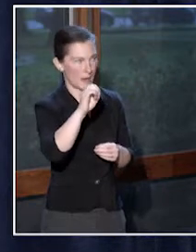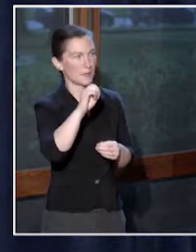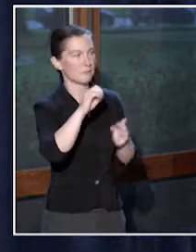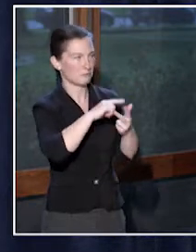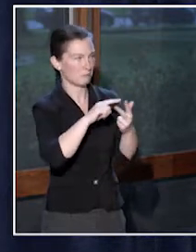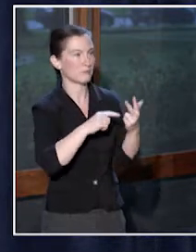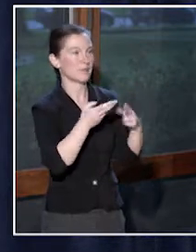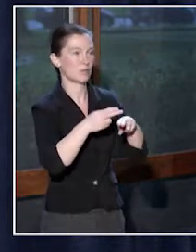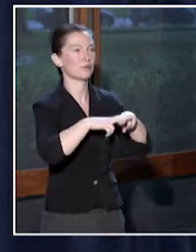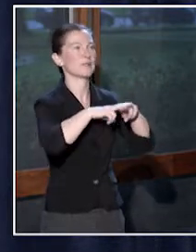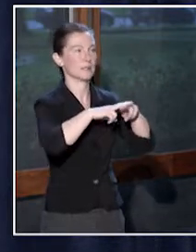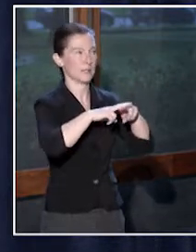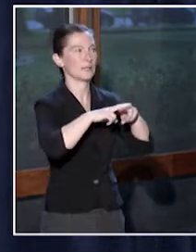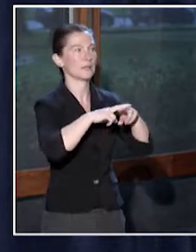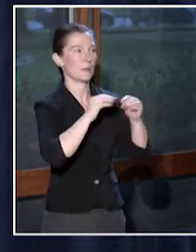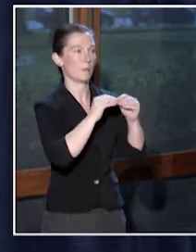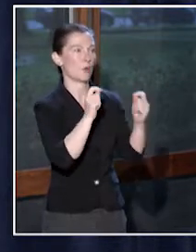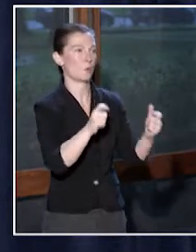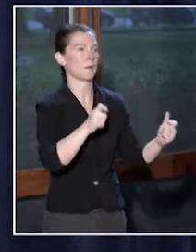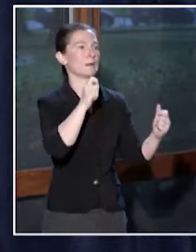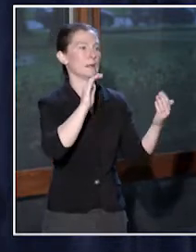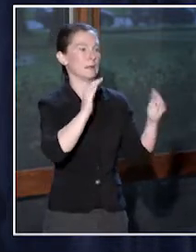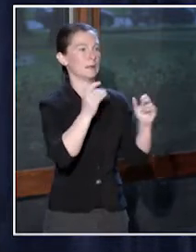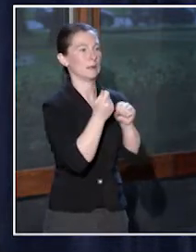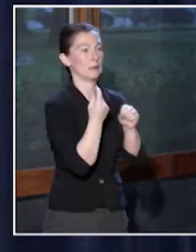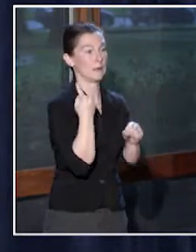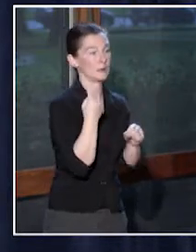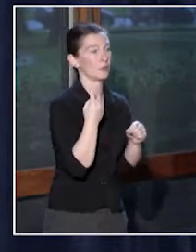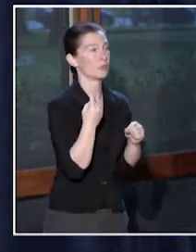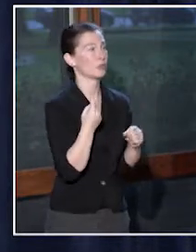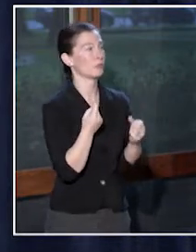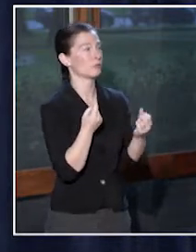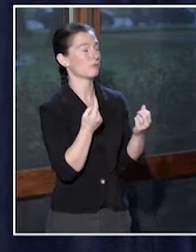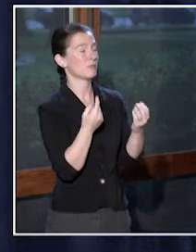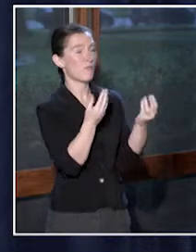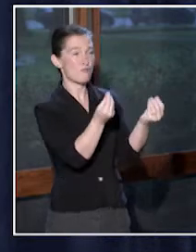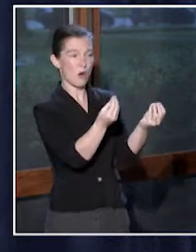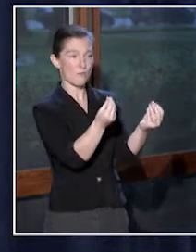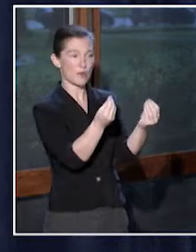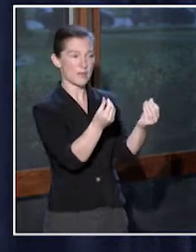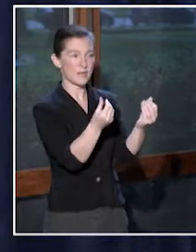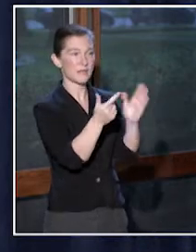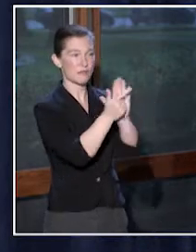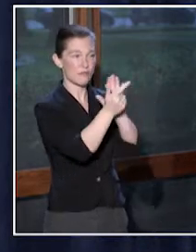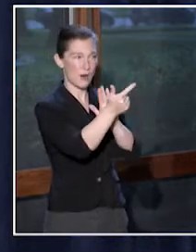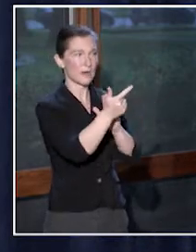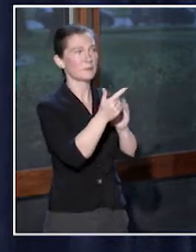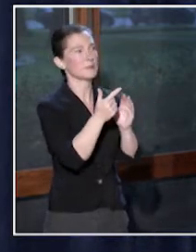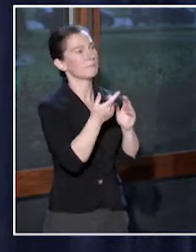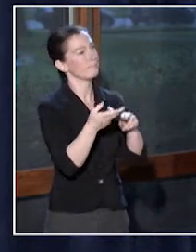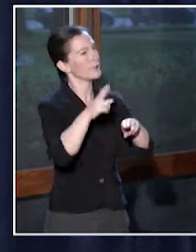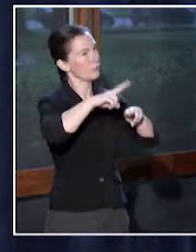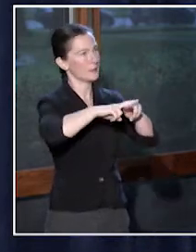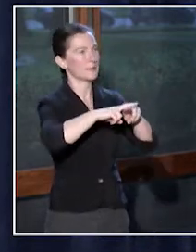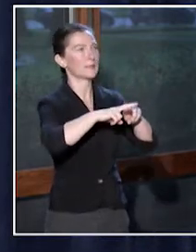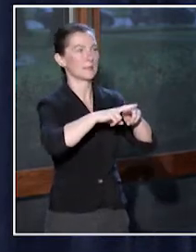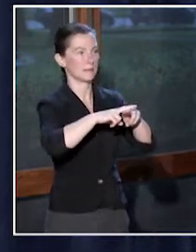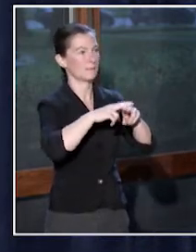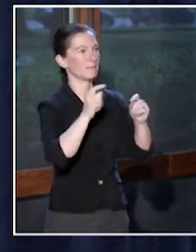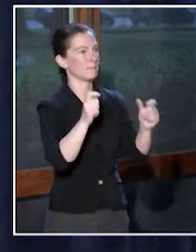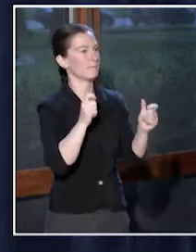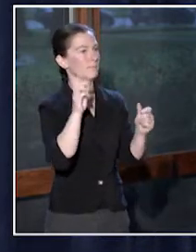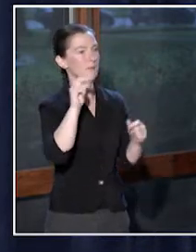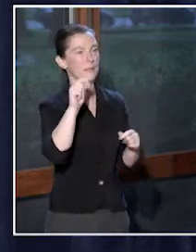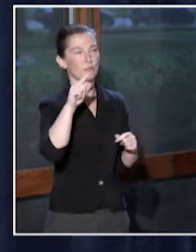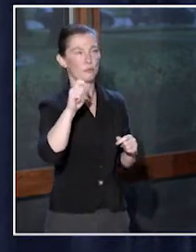year. Property crimes have increased and they continue to increase at a rate faster than last year. We're seeing